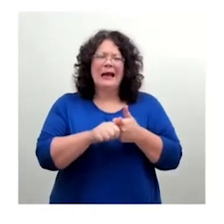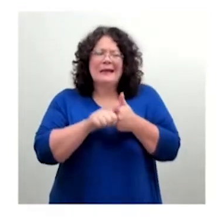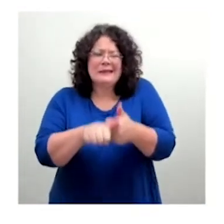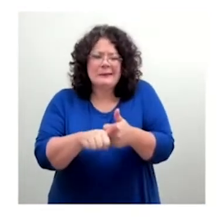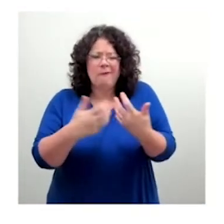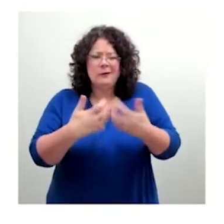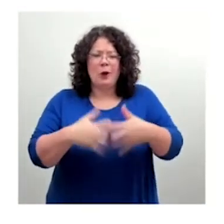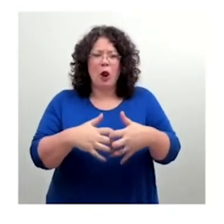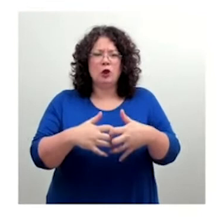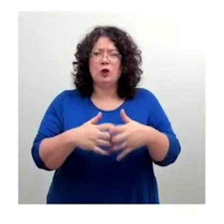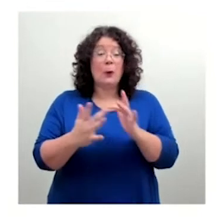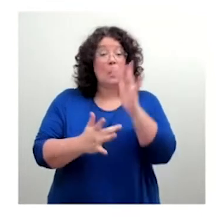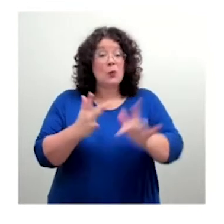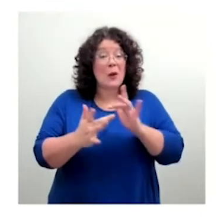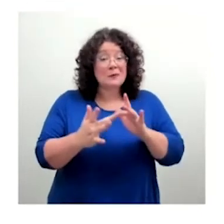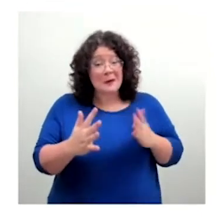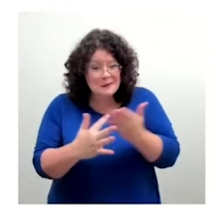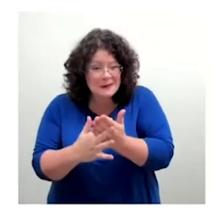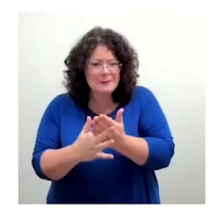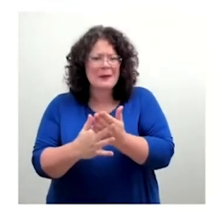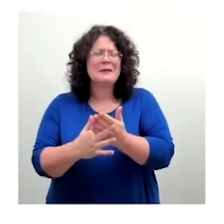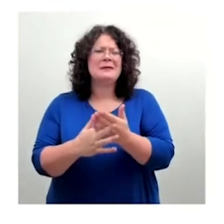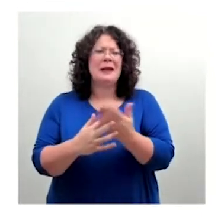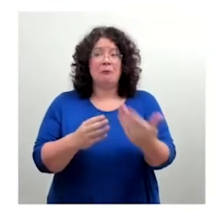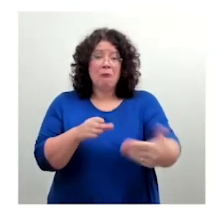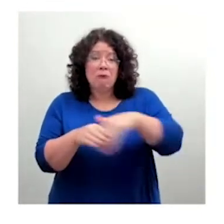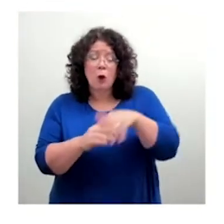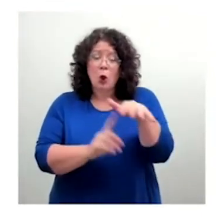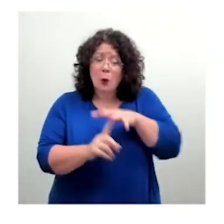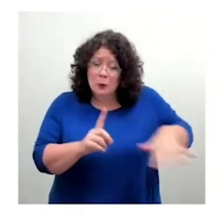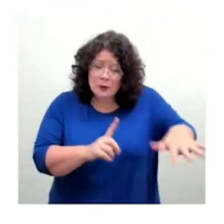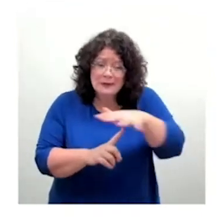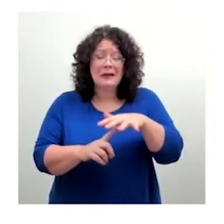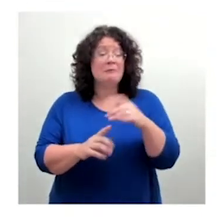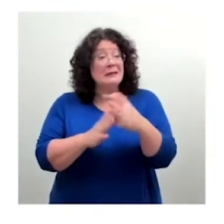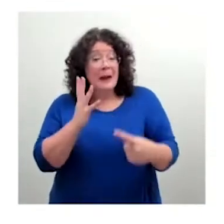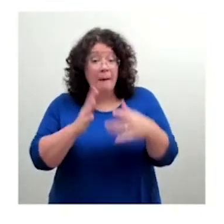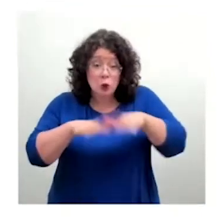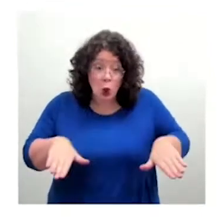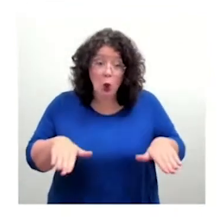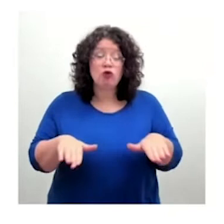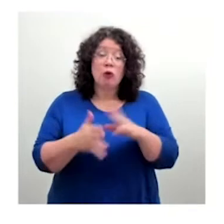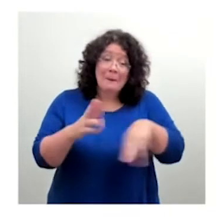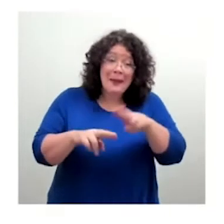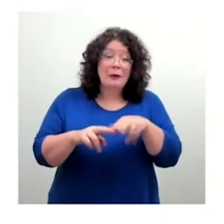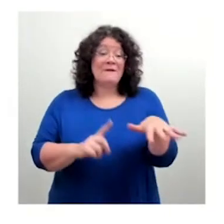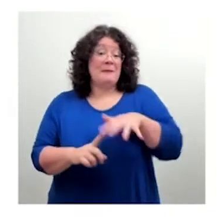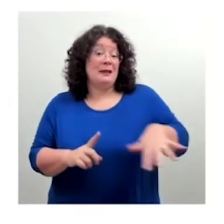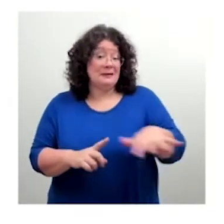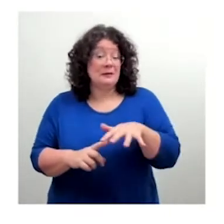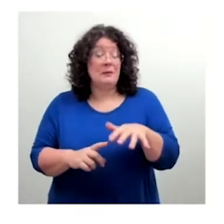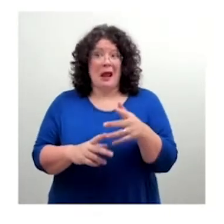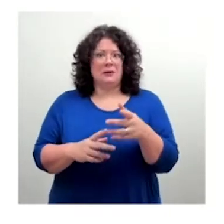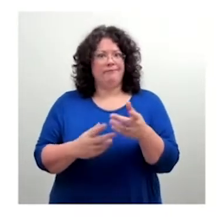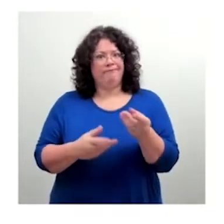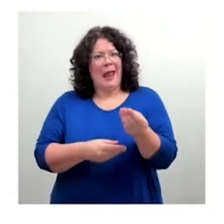and the idea there is to try and work across Whitehall departments and agencies to see whether we can